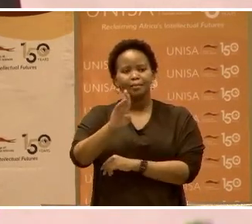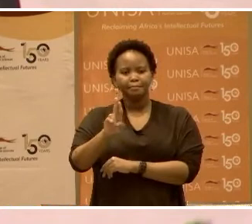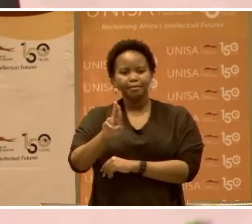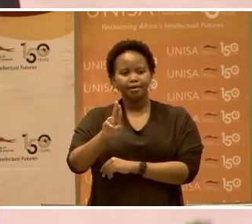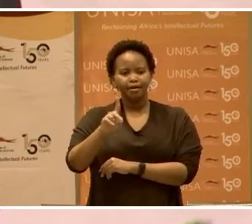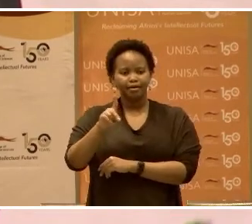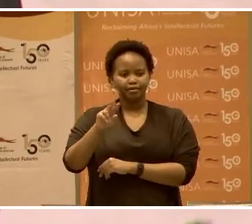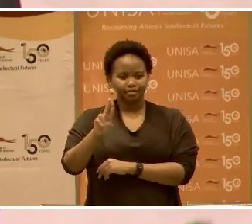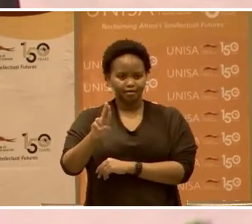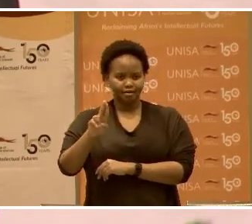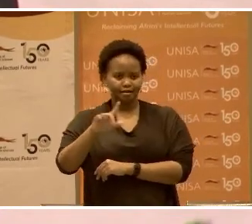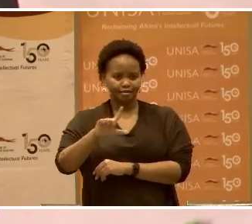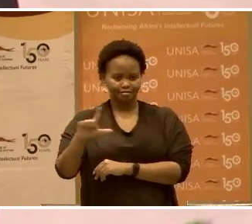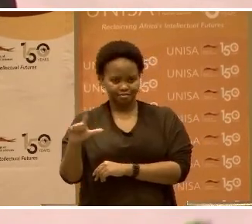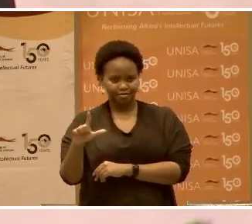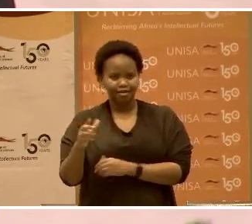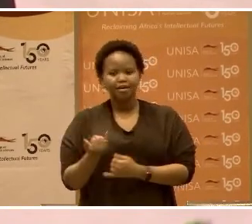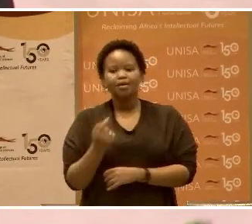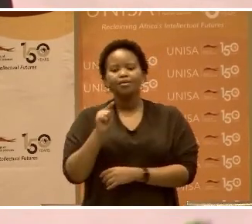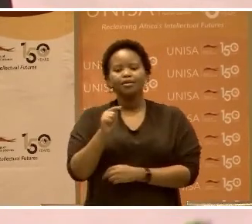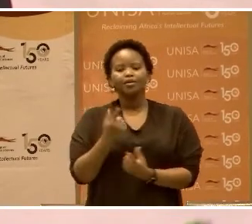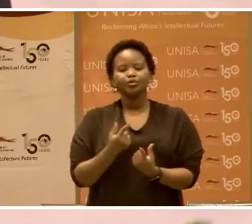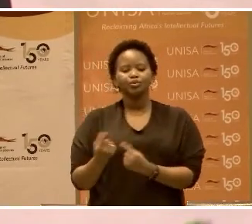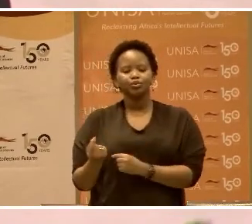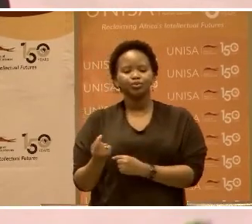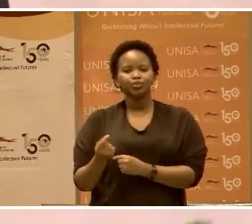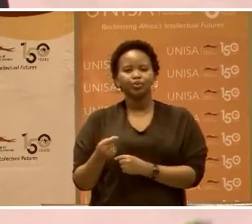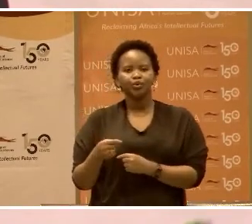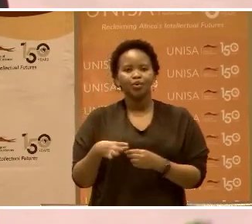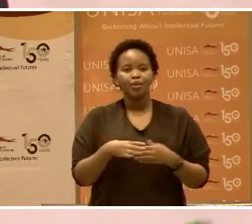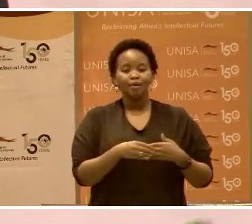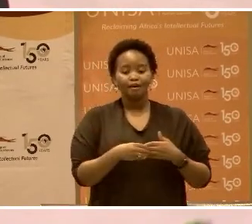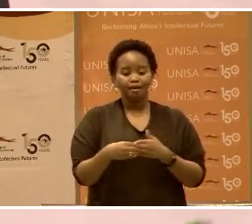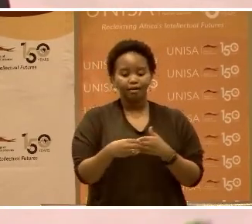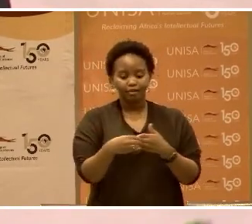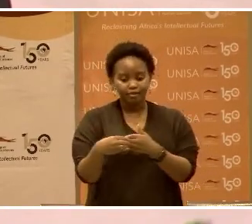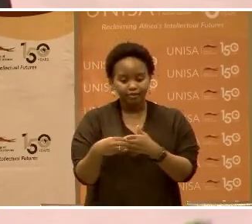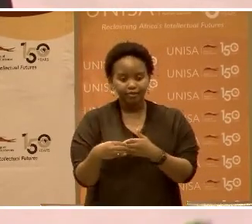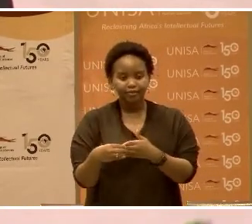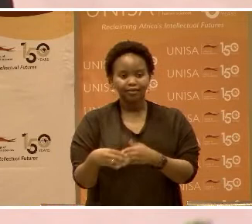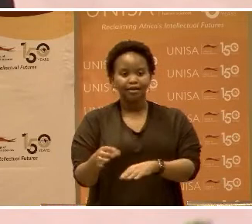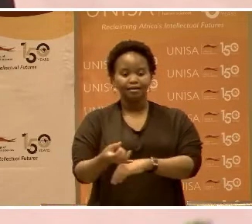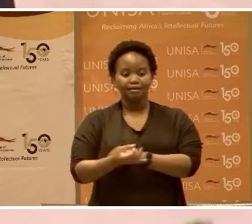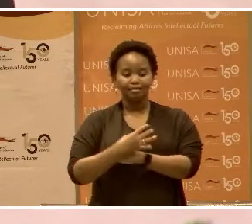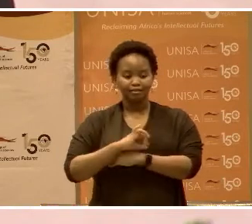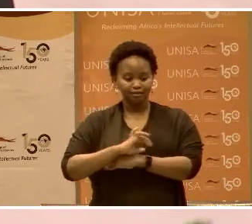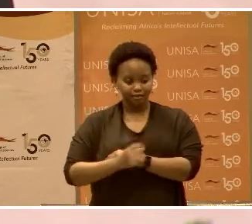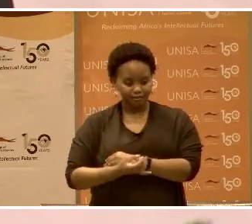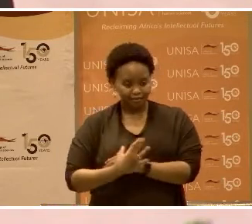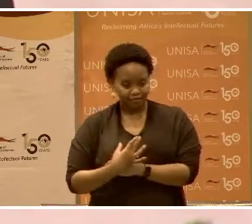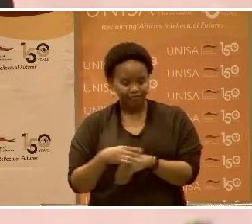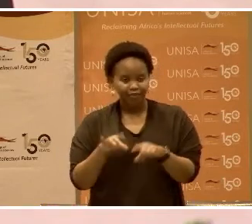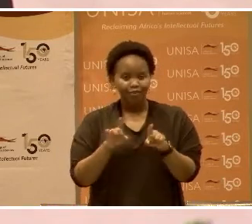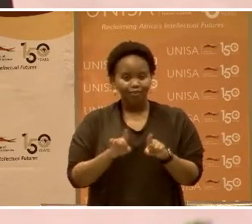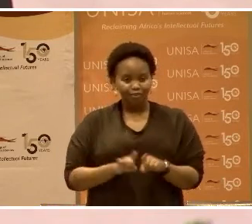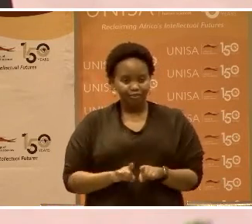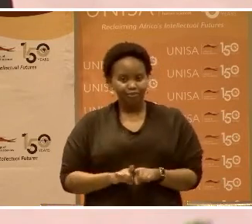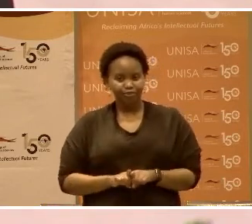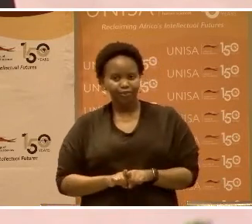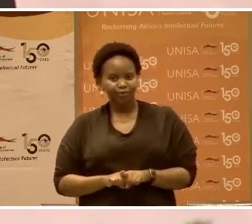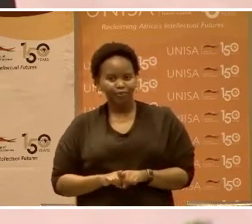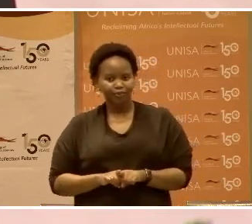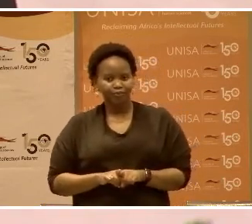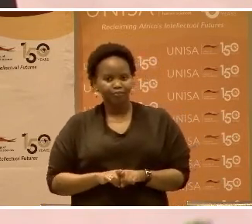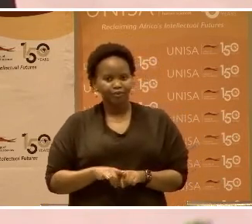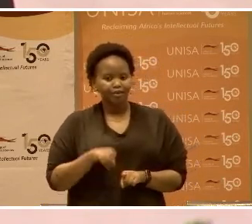certificate in guidance and counseling political sciences, and he graduated with a second-class